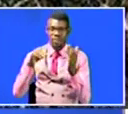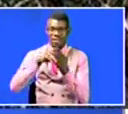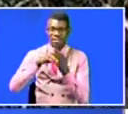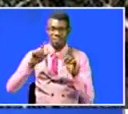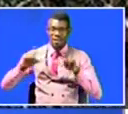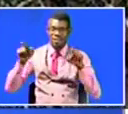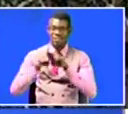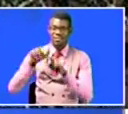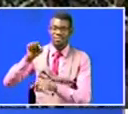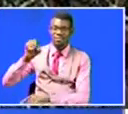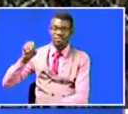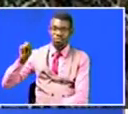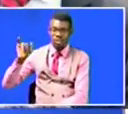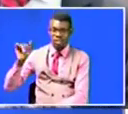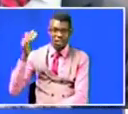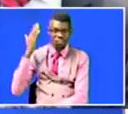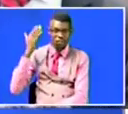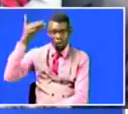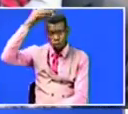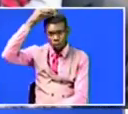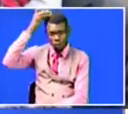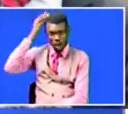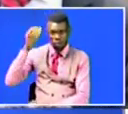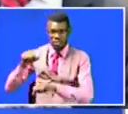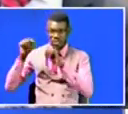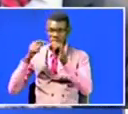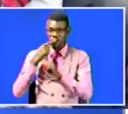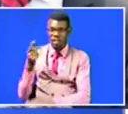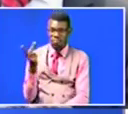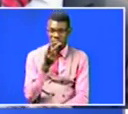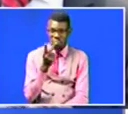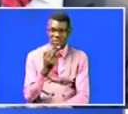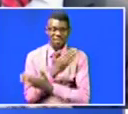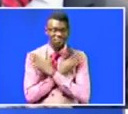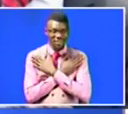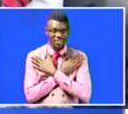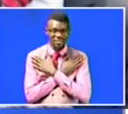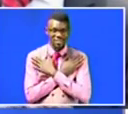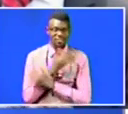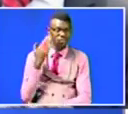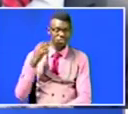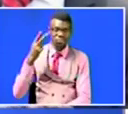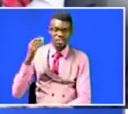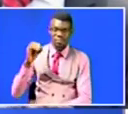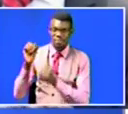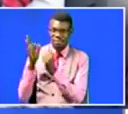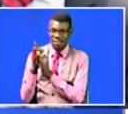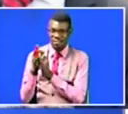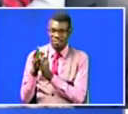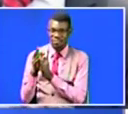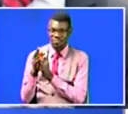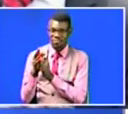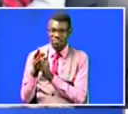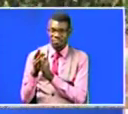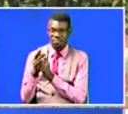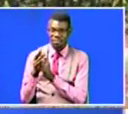by one Nokoth Obado, a man they claimed to be Ojwang's personal friend and who would in 2013 ascend to become